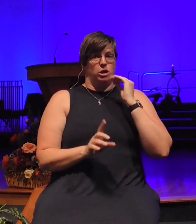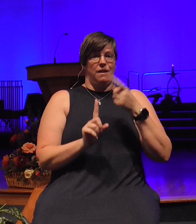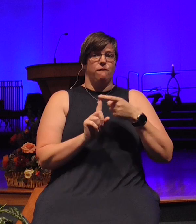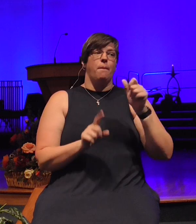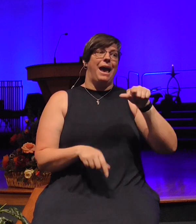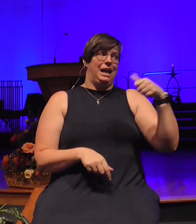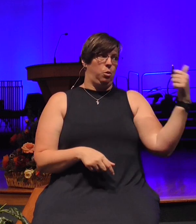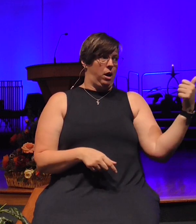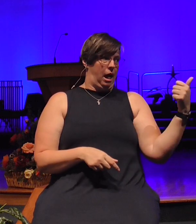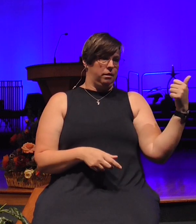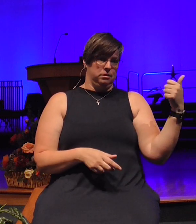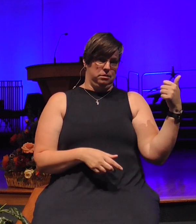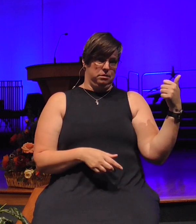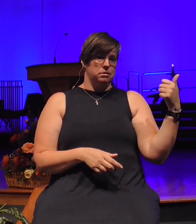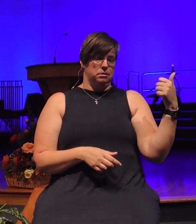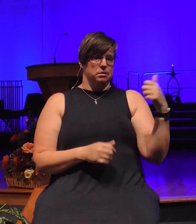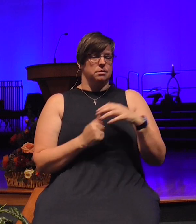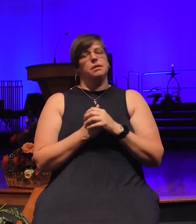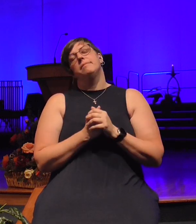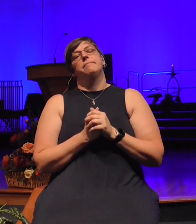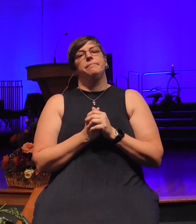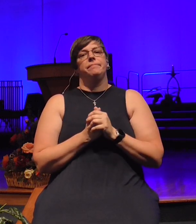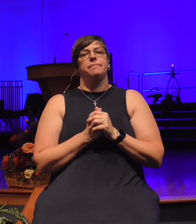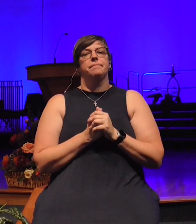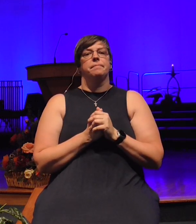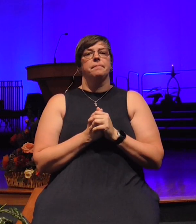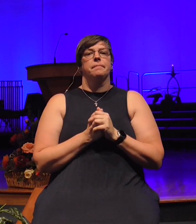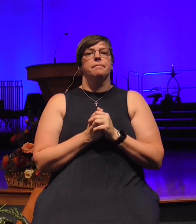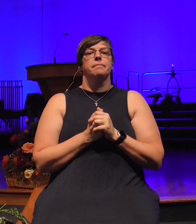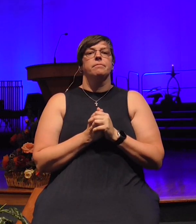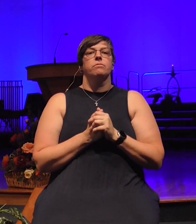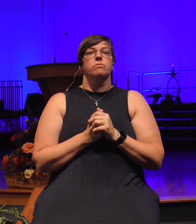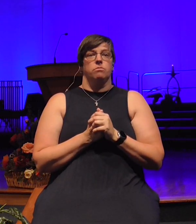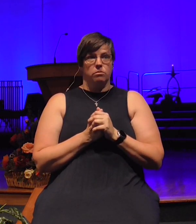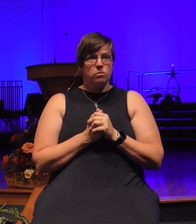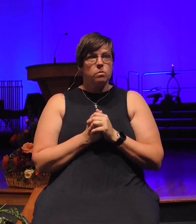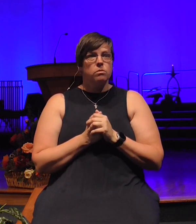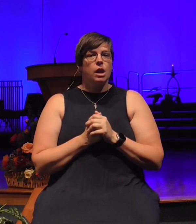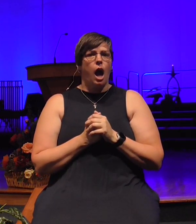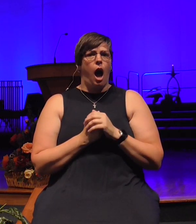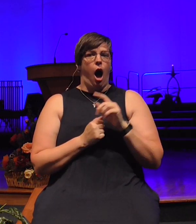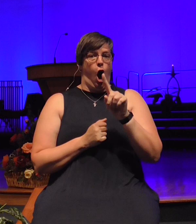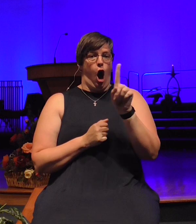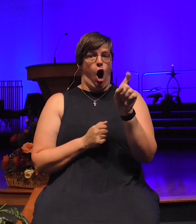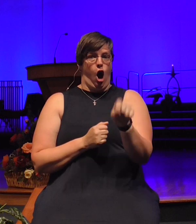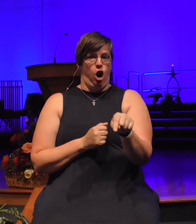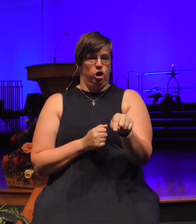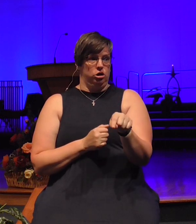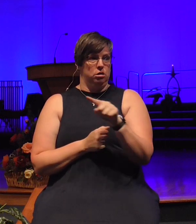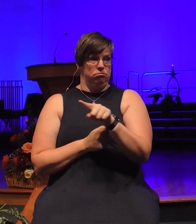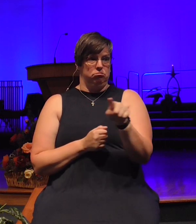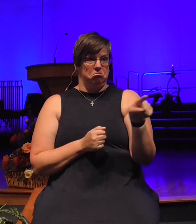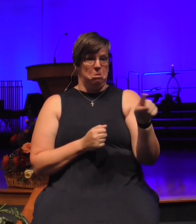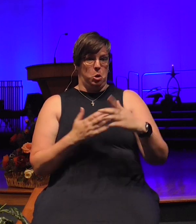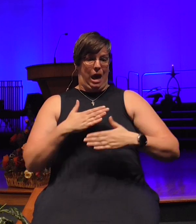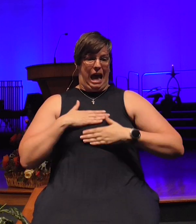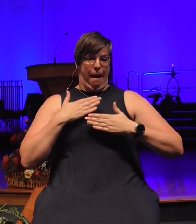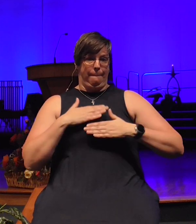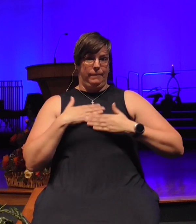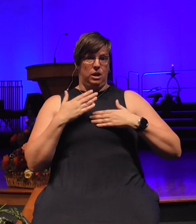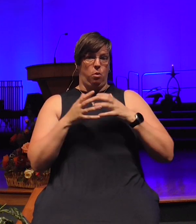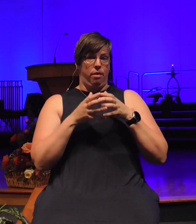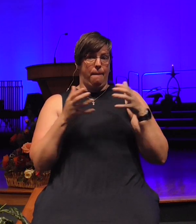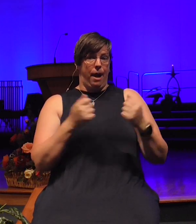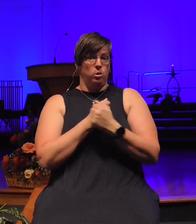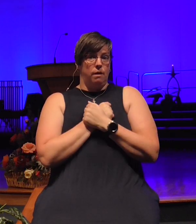it from anyone or anything else. Are you happy with the amount of love in your